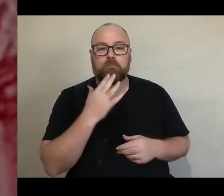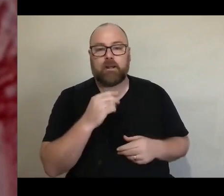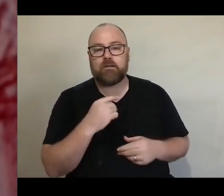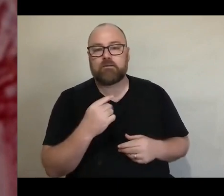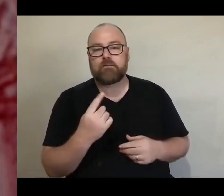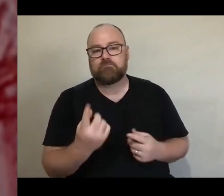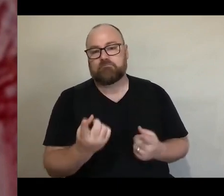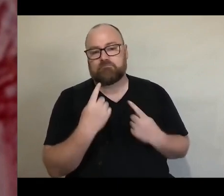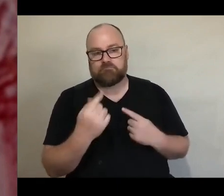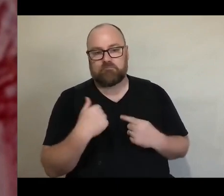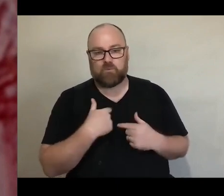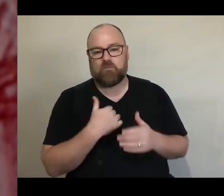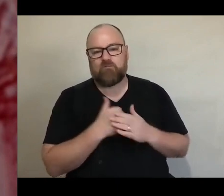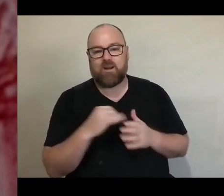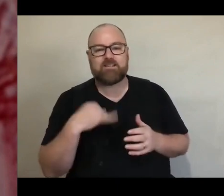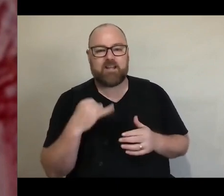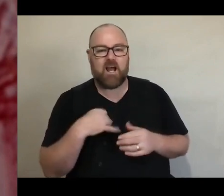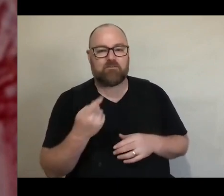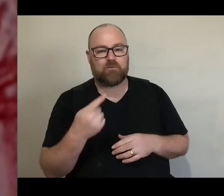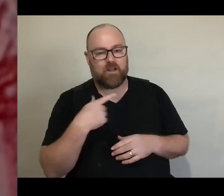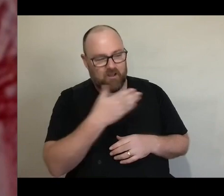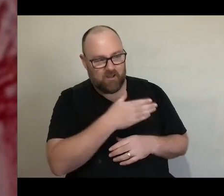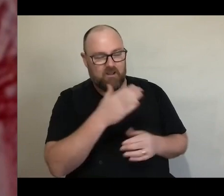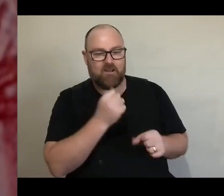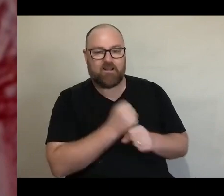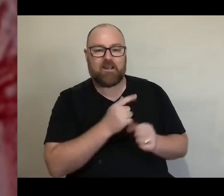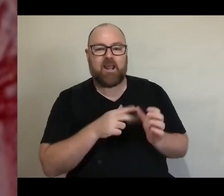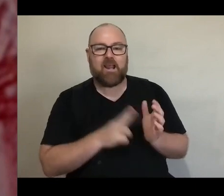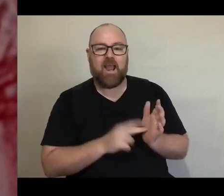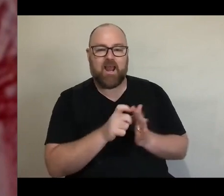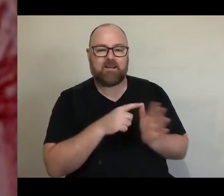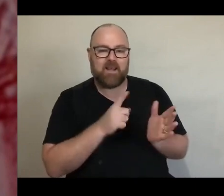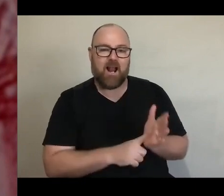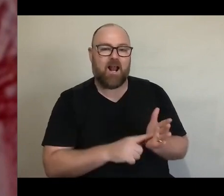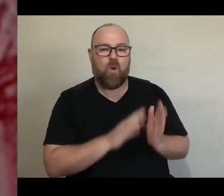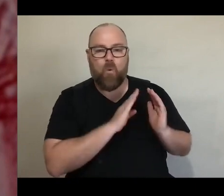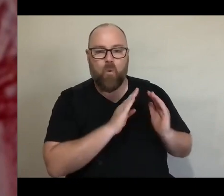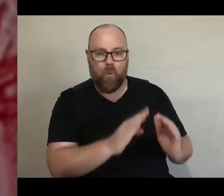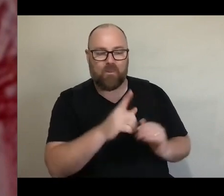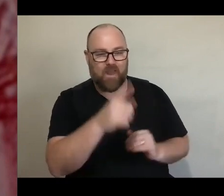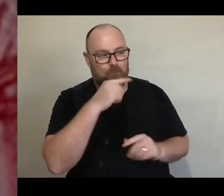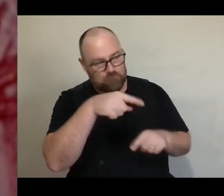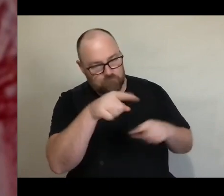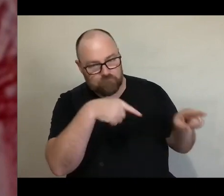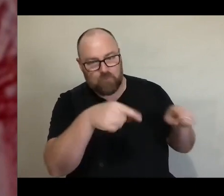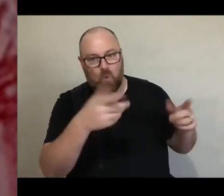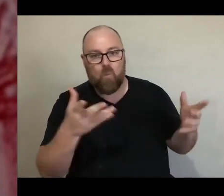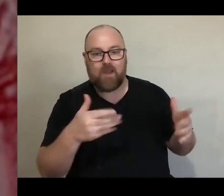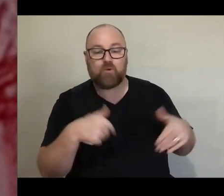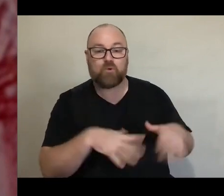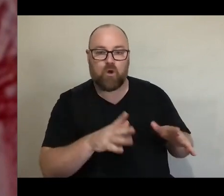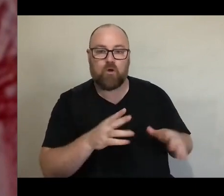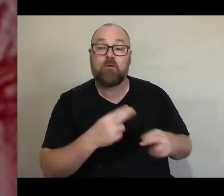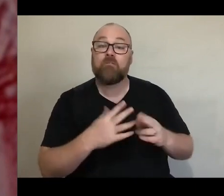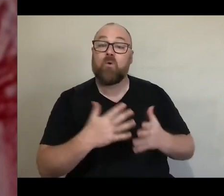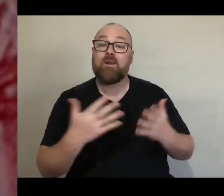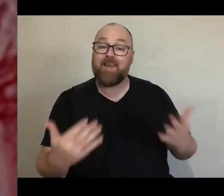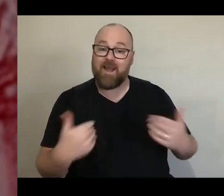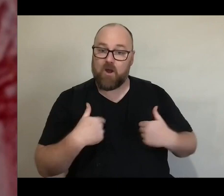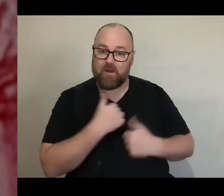our very friendly staff down in Gandale Hall, who'll be able to point you in the right direction. But for now, enjoy your lunch, your